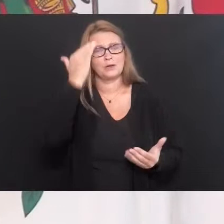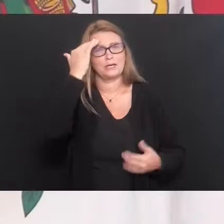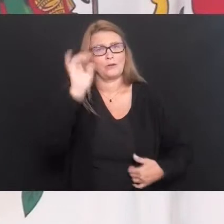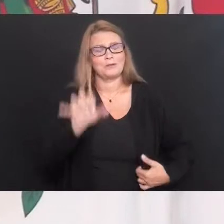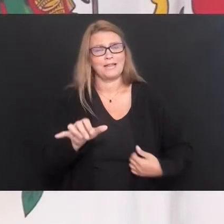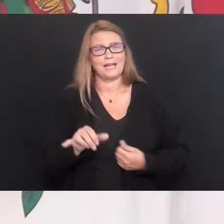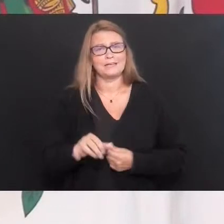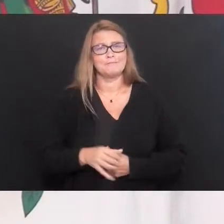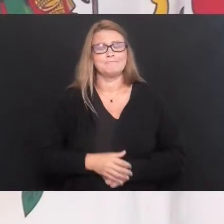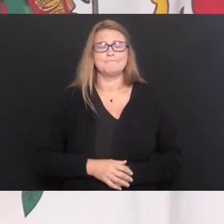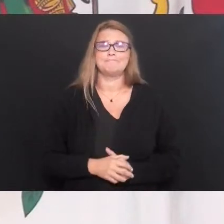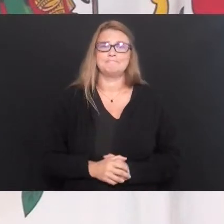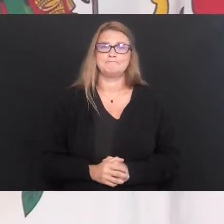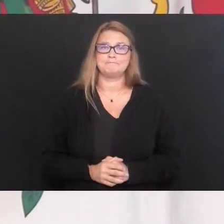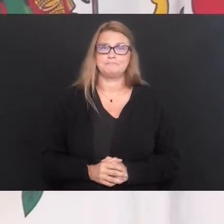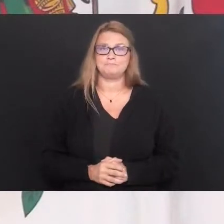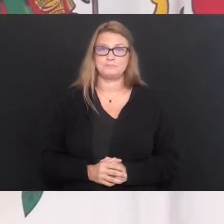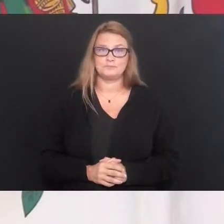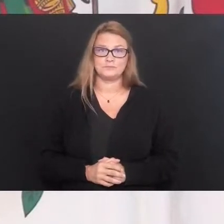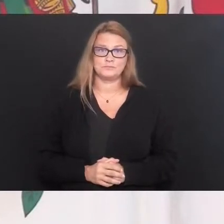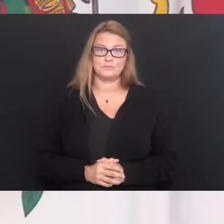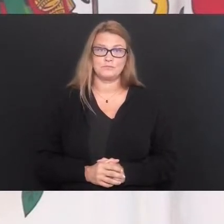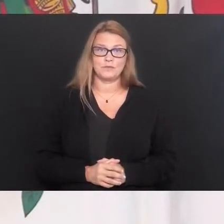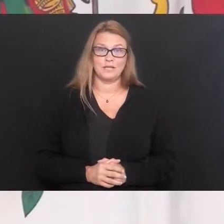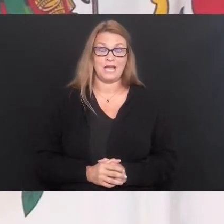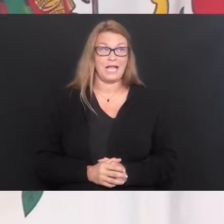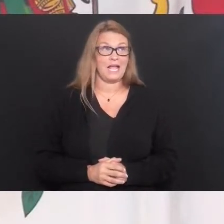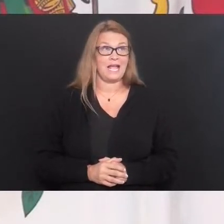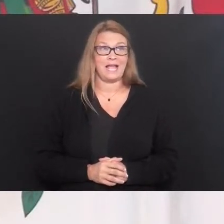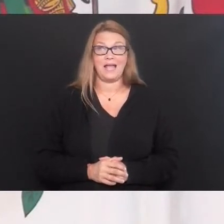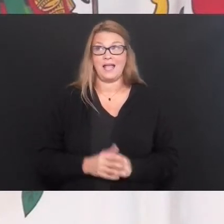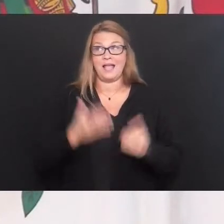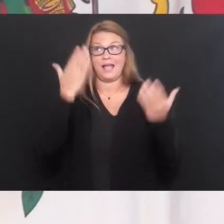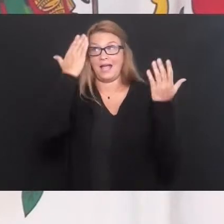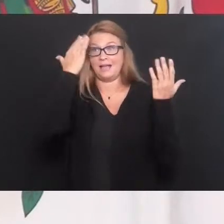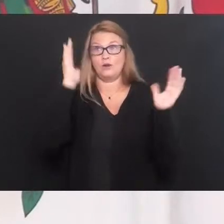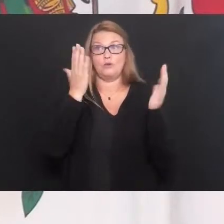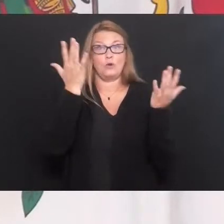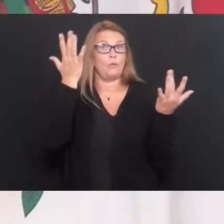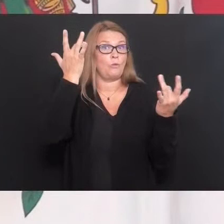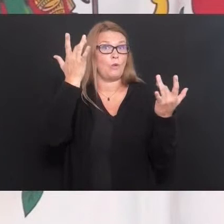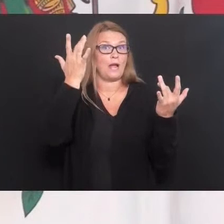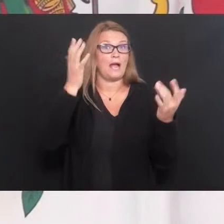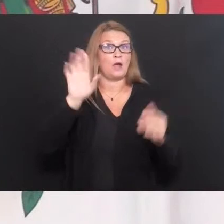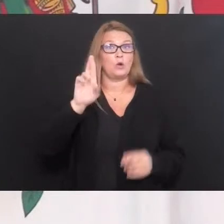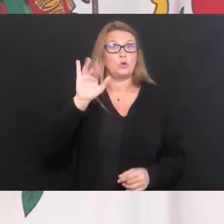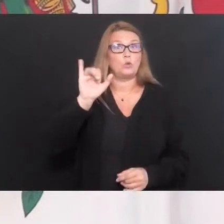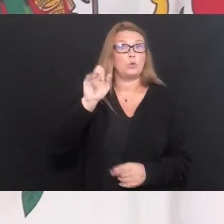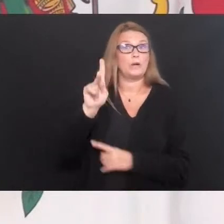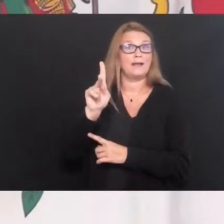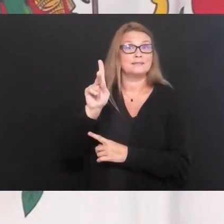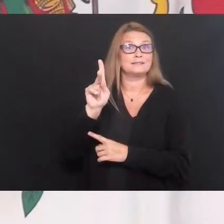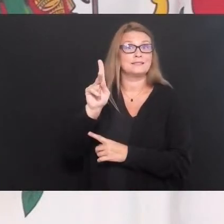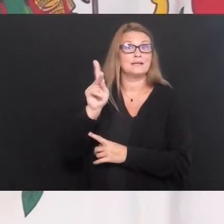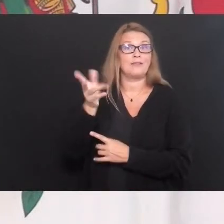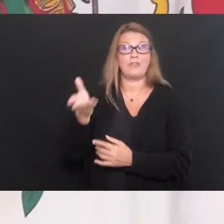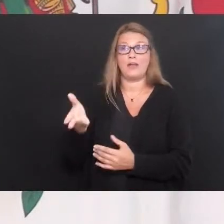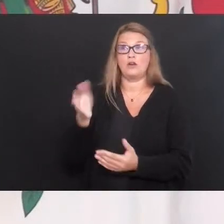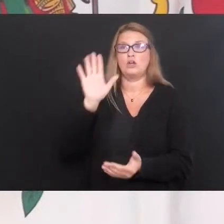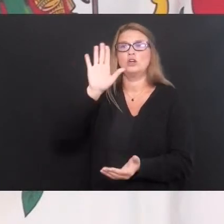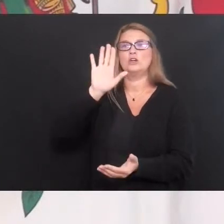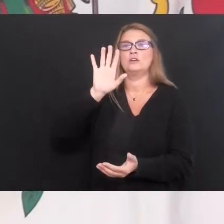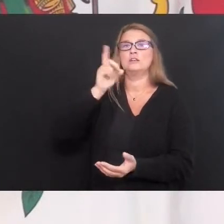Now, I don't know how we can keep taking these chances. You got a doctor that is